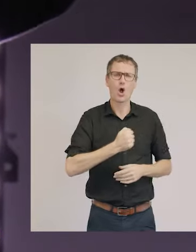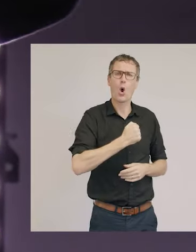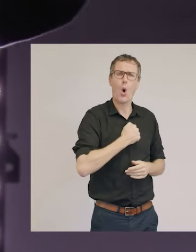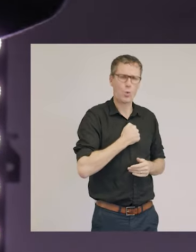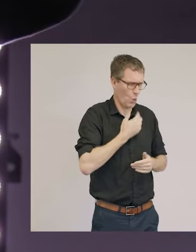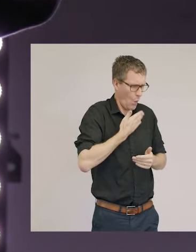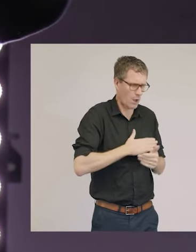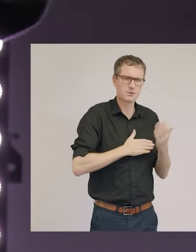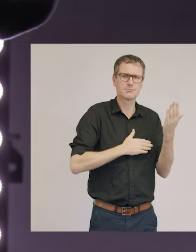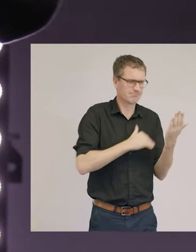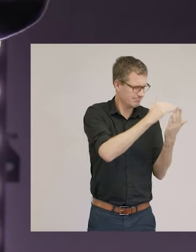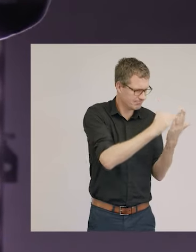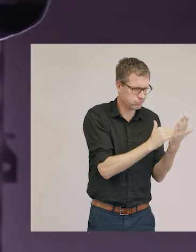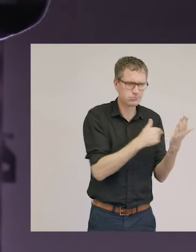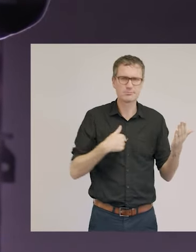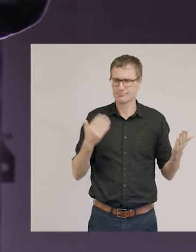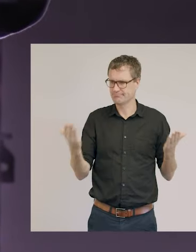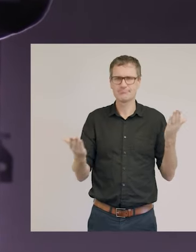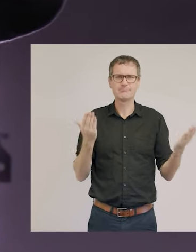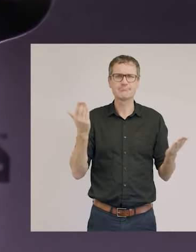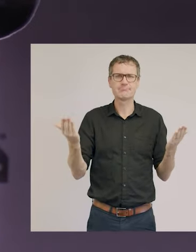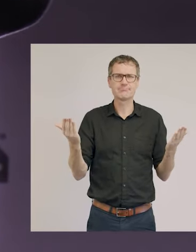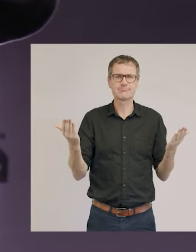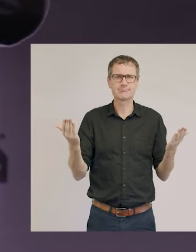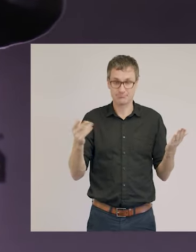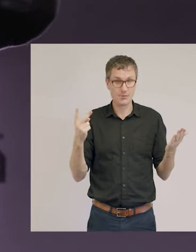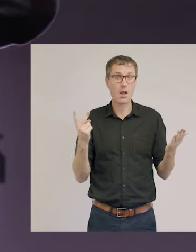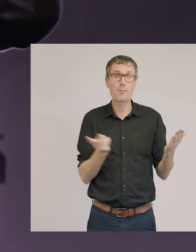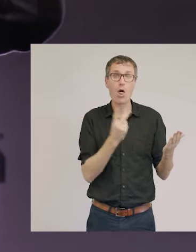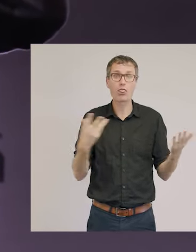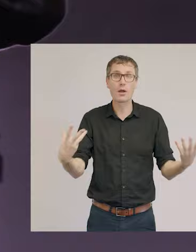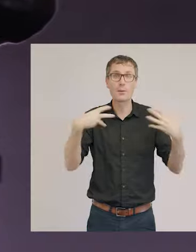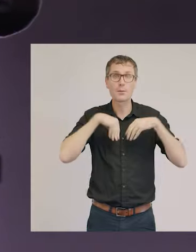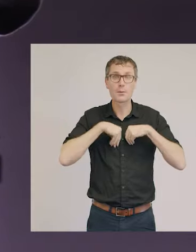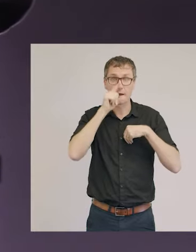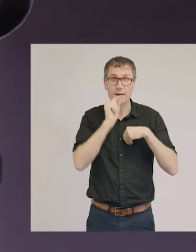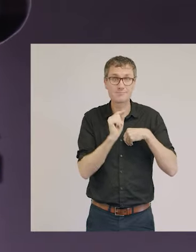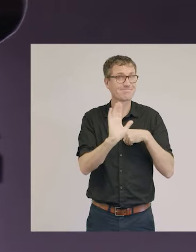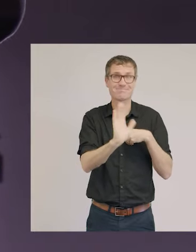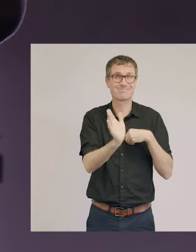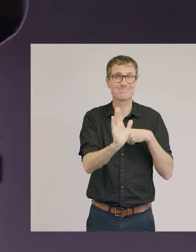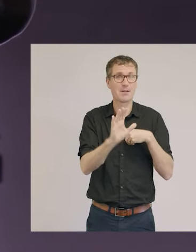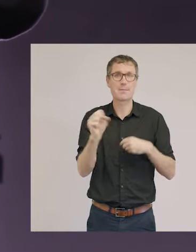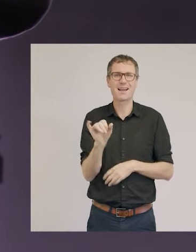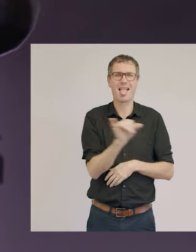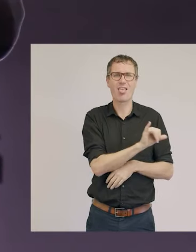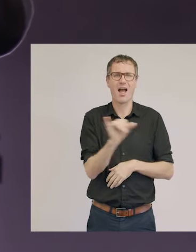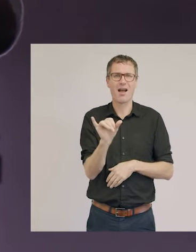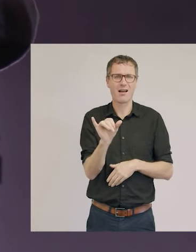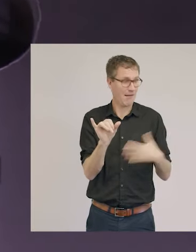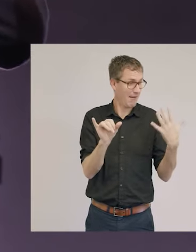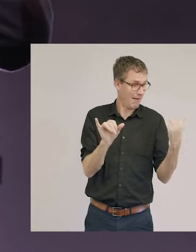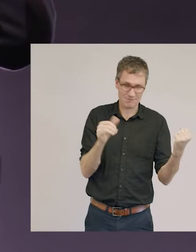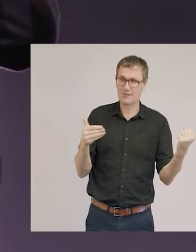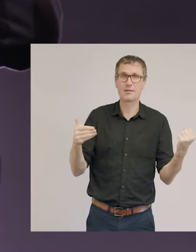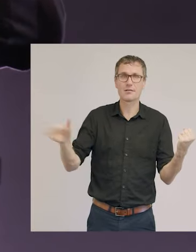are against each other. And you can't have it both ways. You can't have your own desires and God's